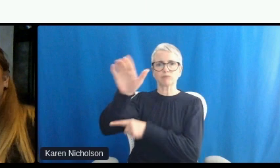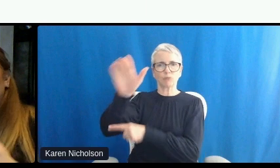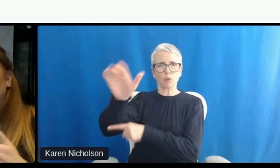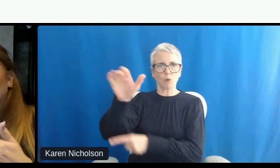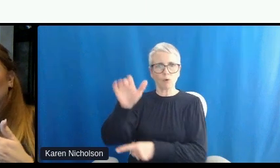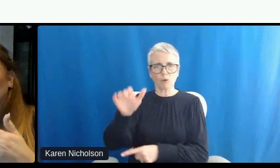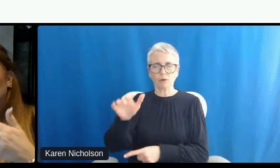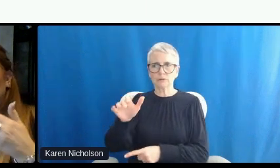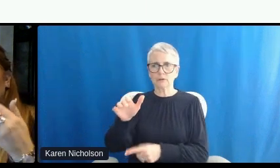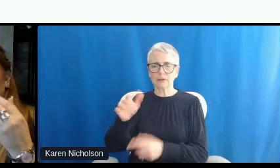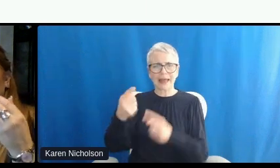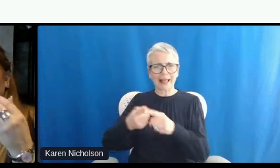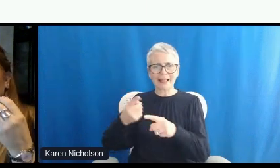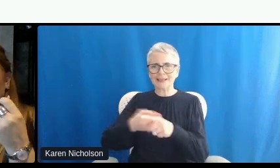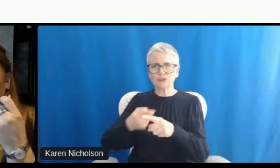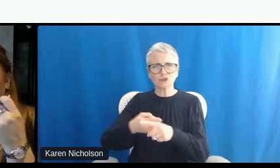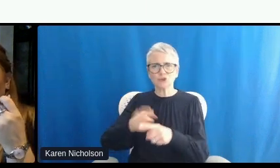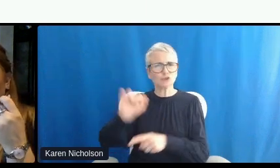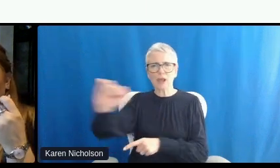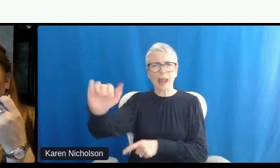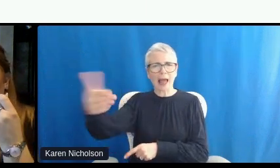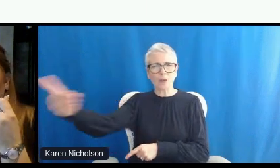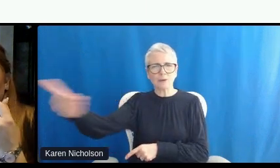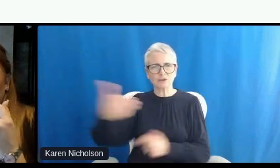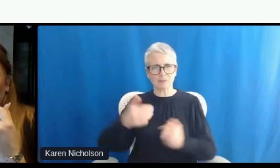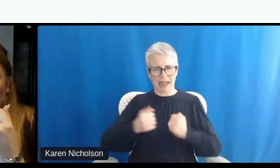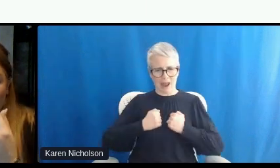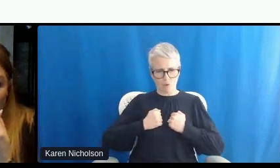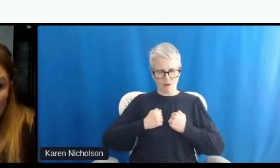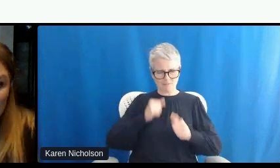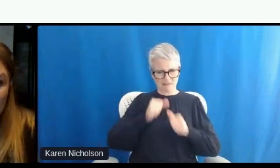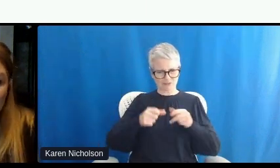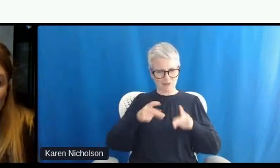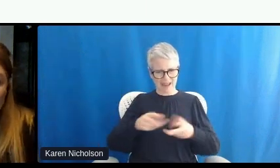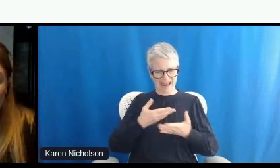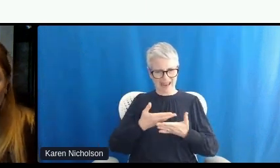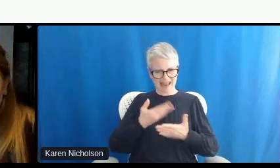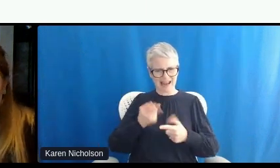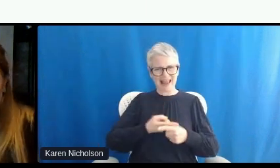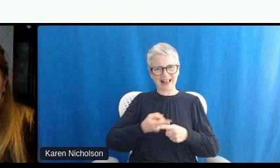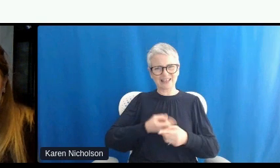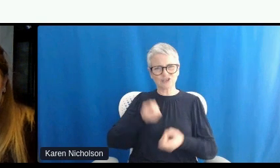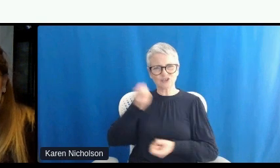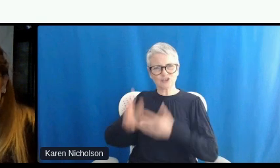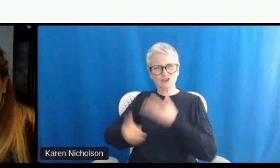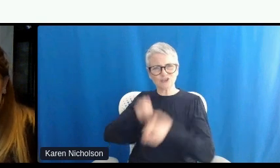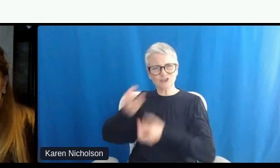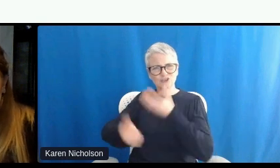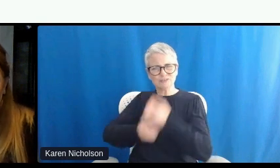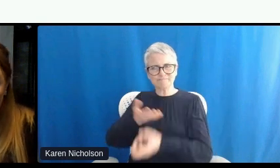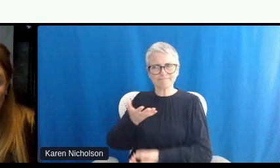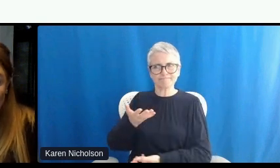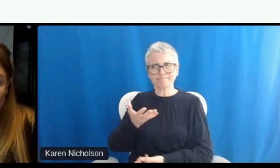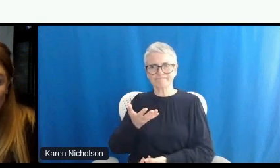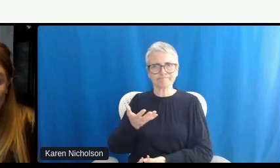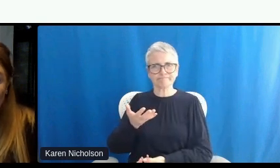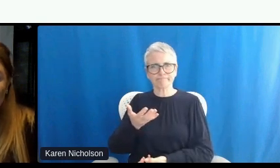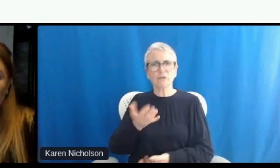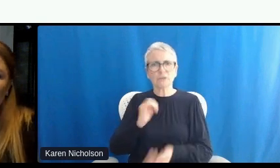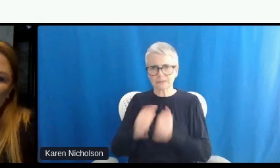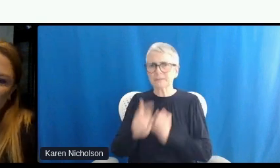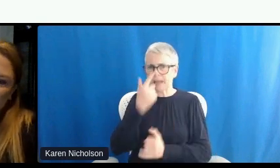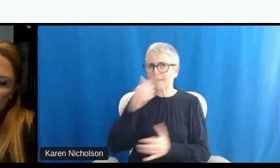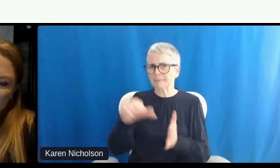it, being able to get the right level of empathy across about what accessibility is sometimes can be a challenge.